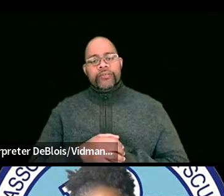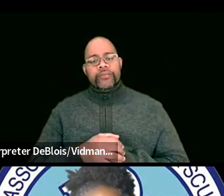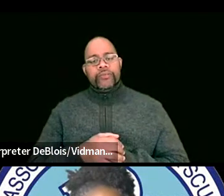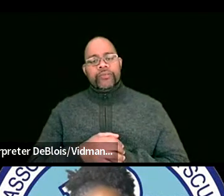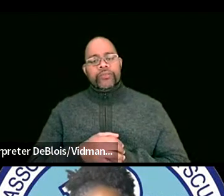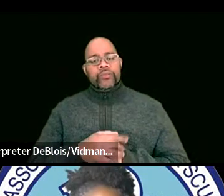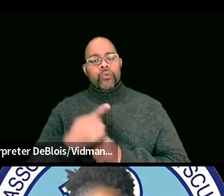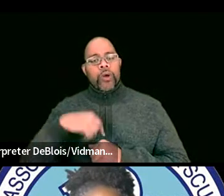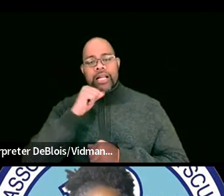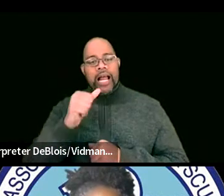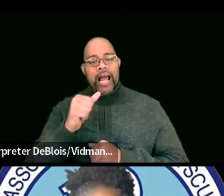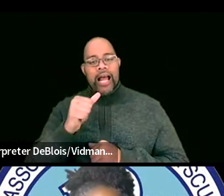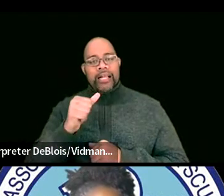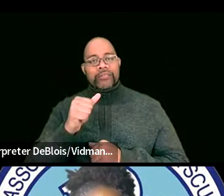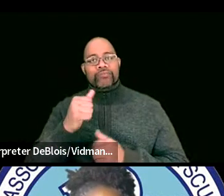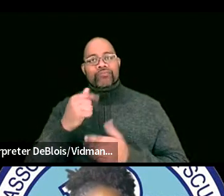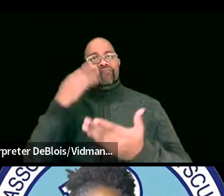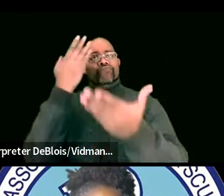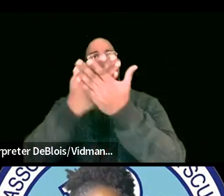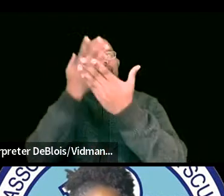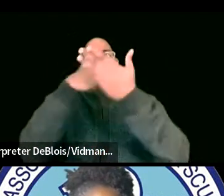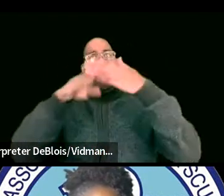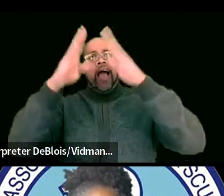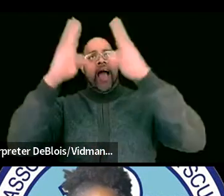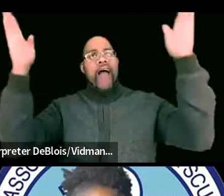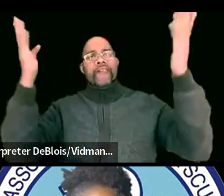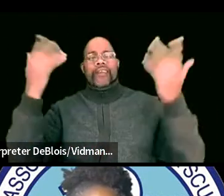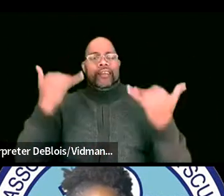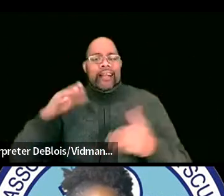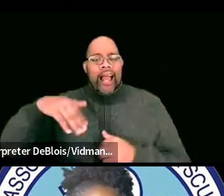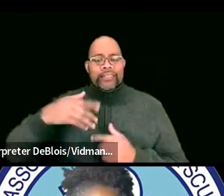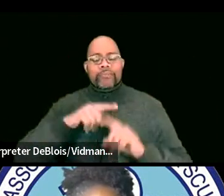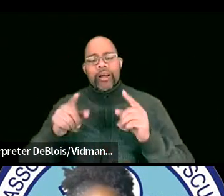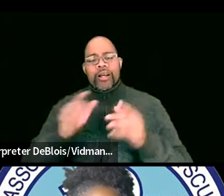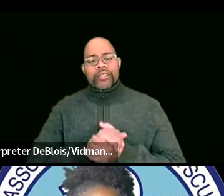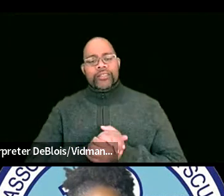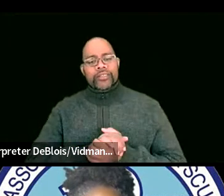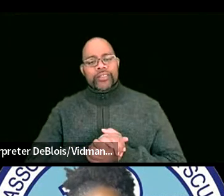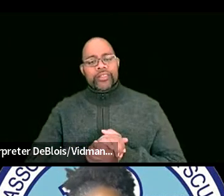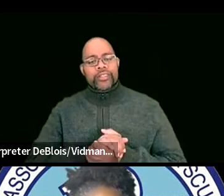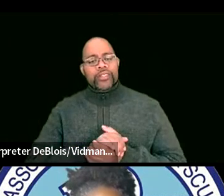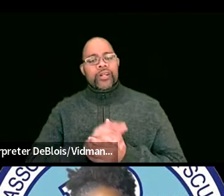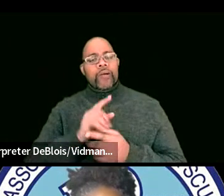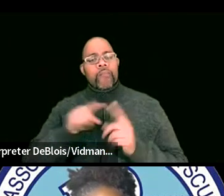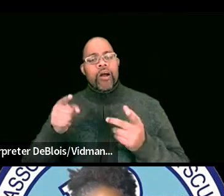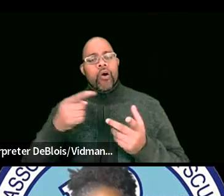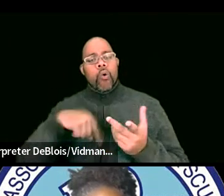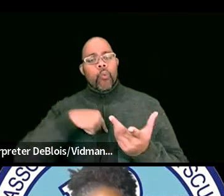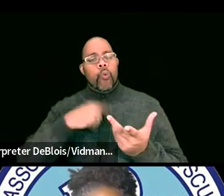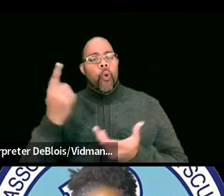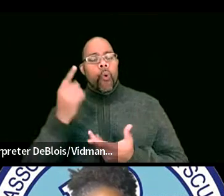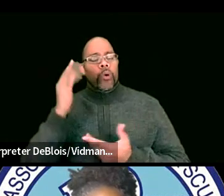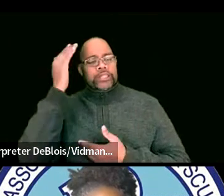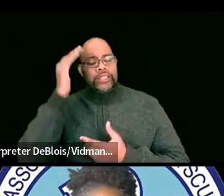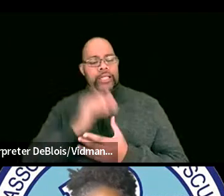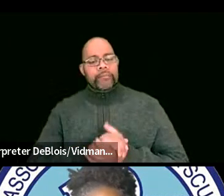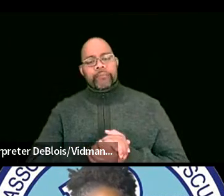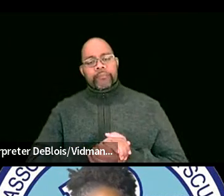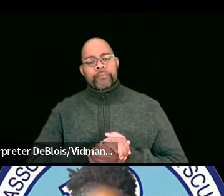not at the promised land yet, so to speak, but we always seem